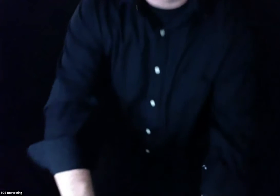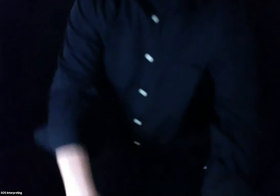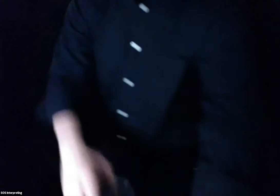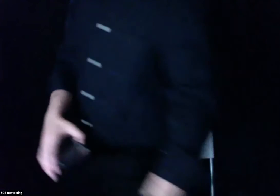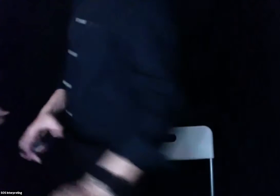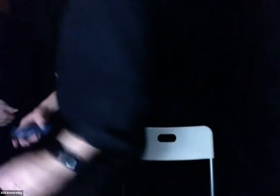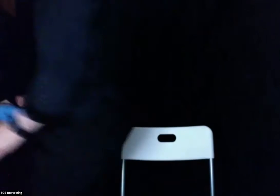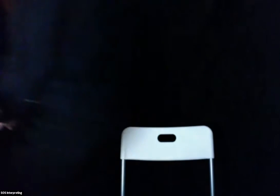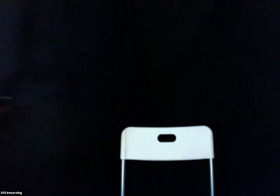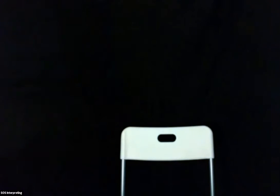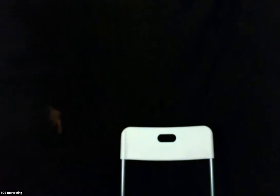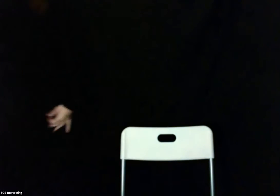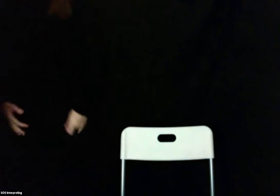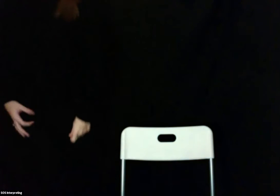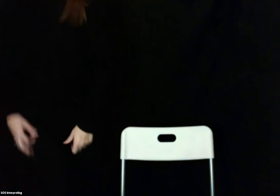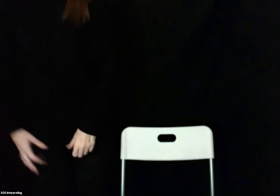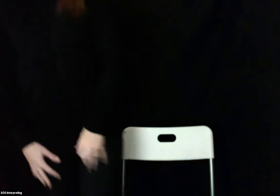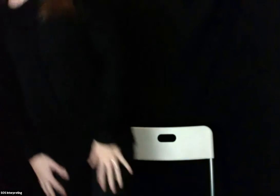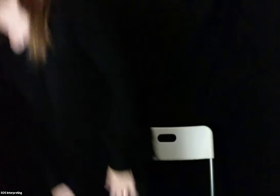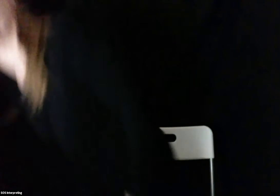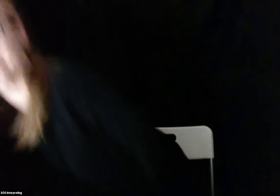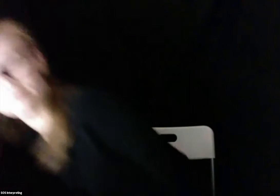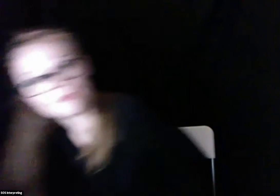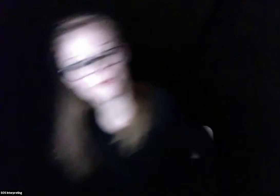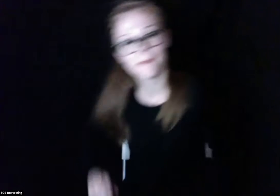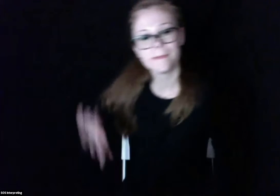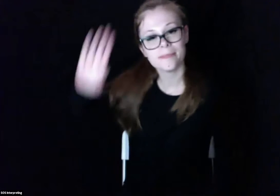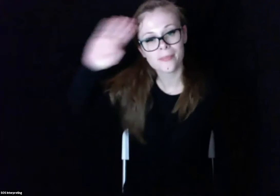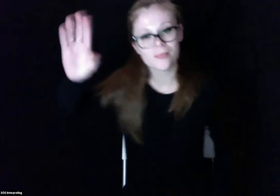Thanks, Carrie. And thank you for the introduction.